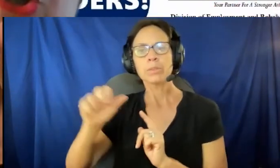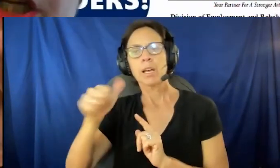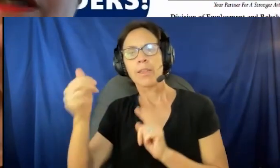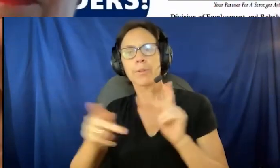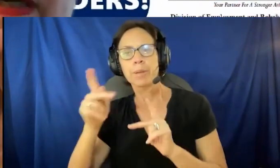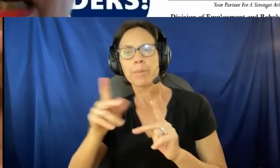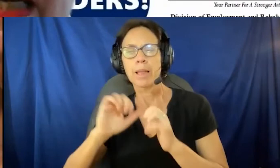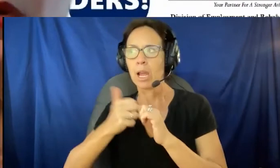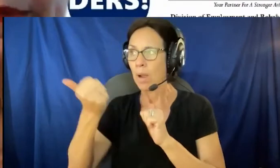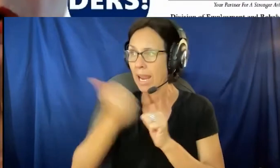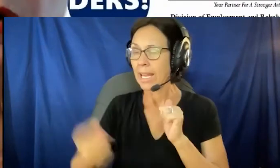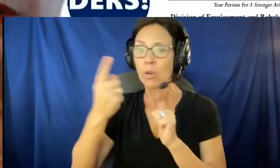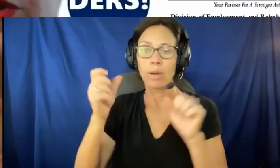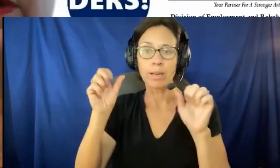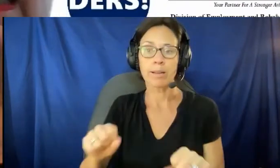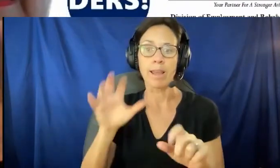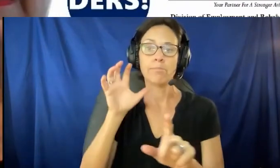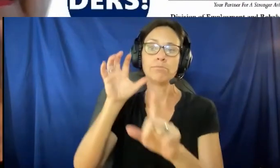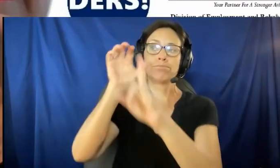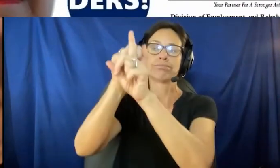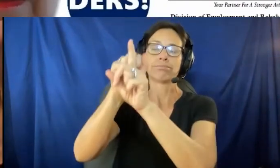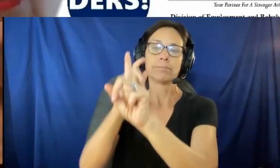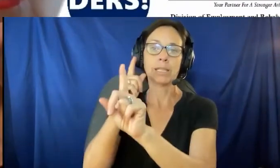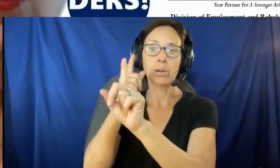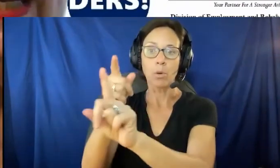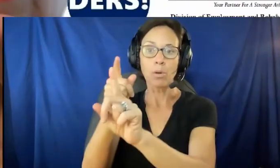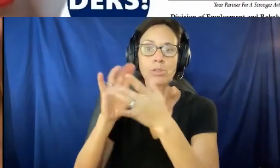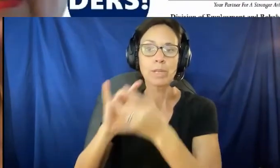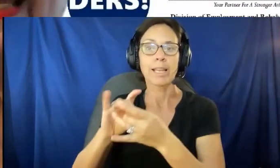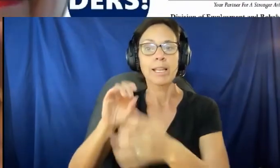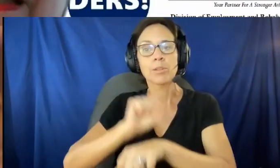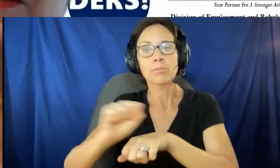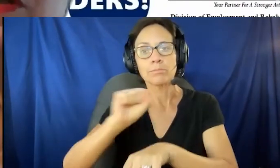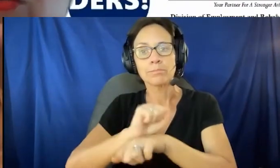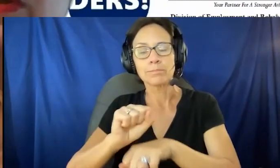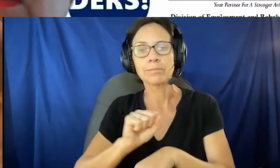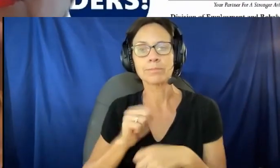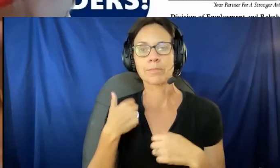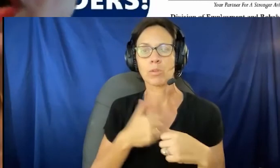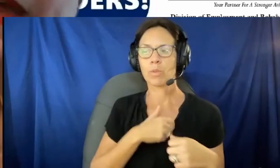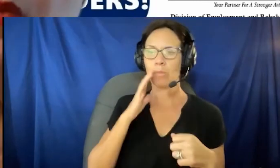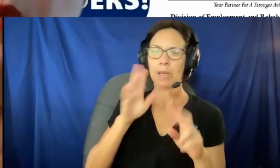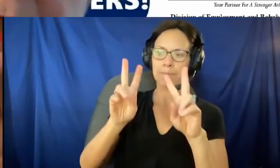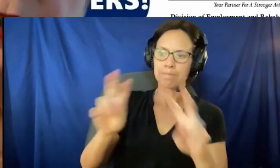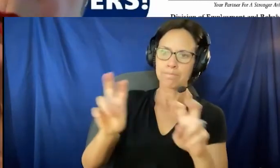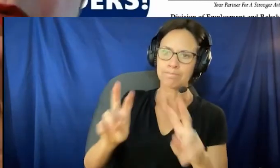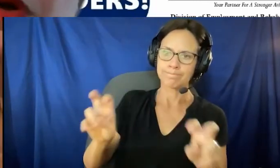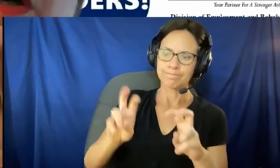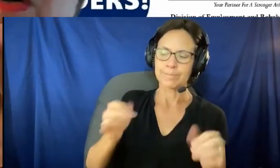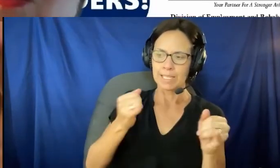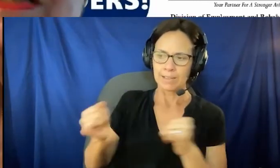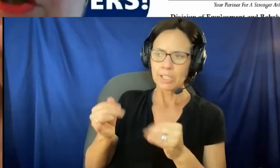can achieve employment goals. And we will look at the individual, what they want to